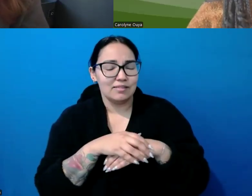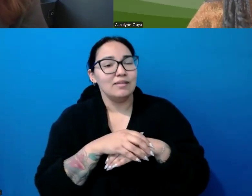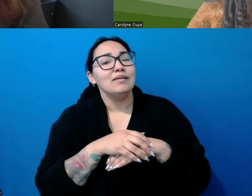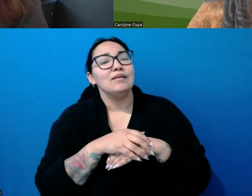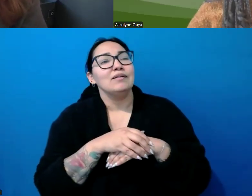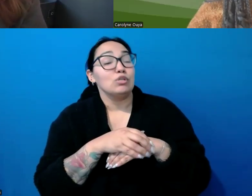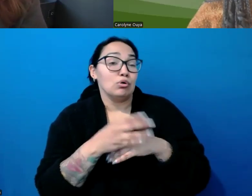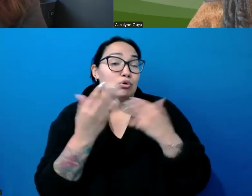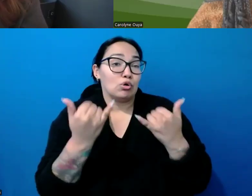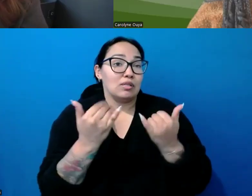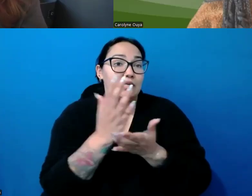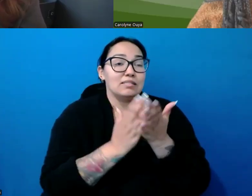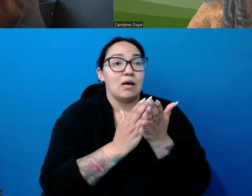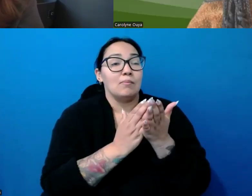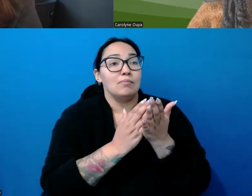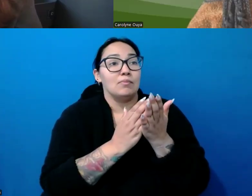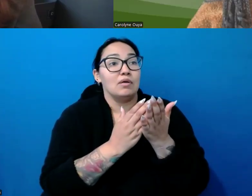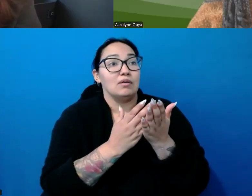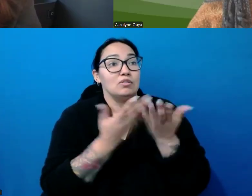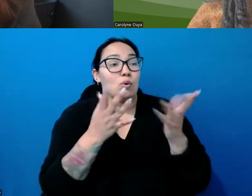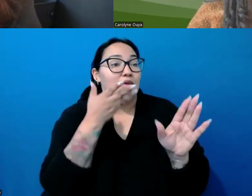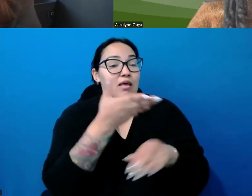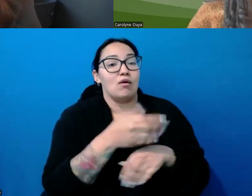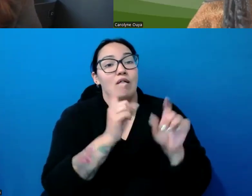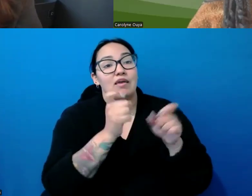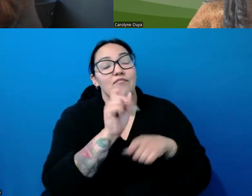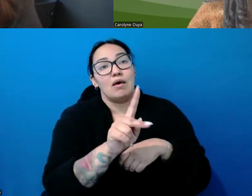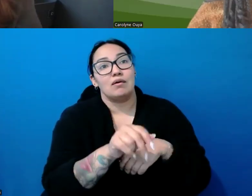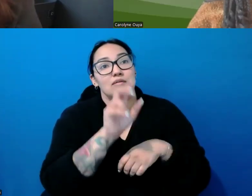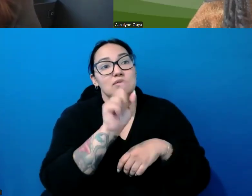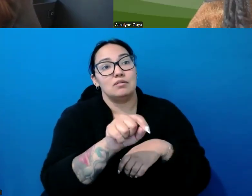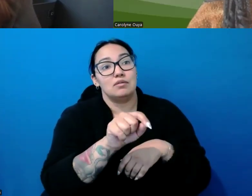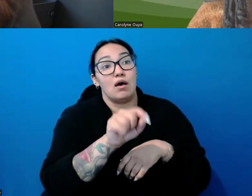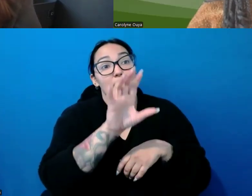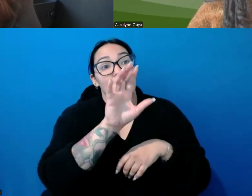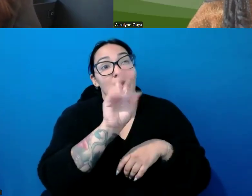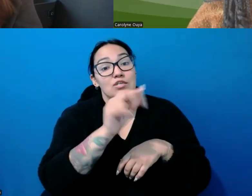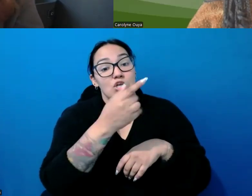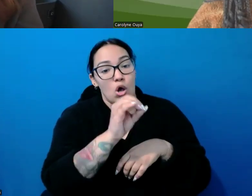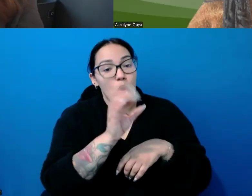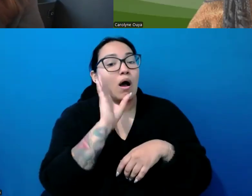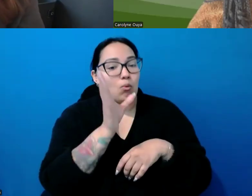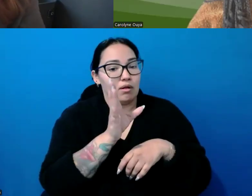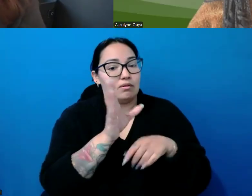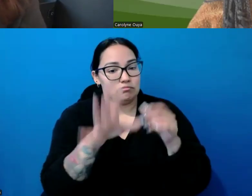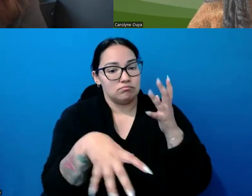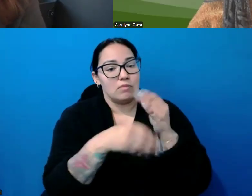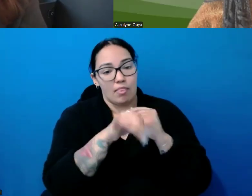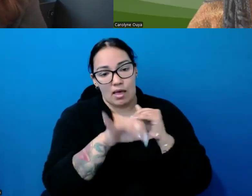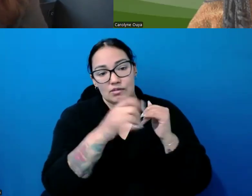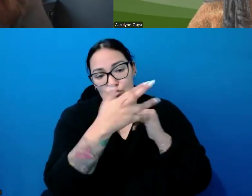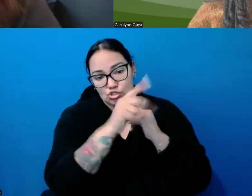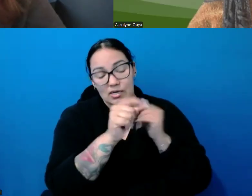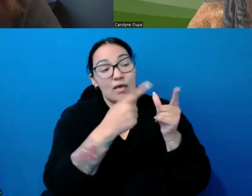some of it exists on giveback.ngo. I'll share that website, but we're about to publish more of it. And so I will also give